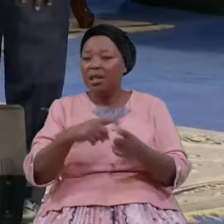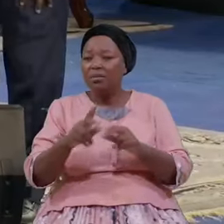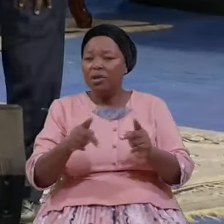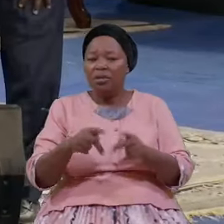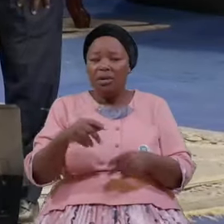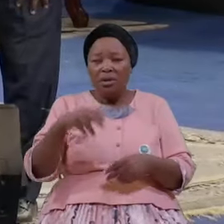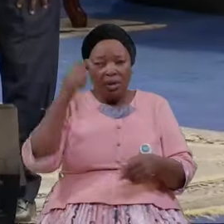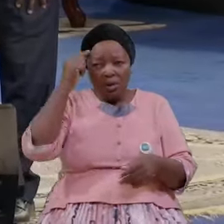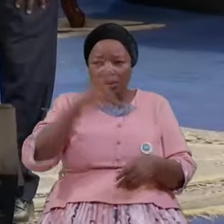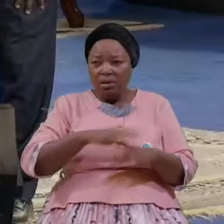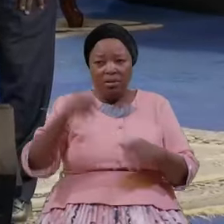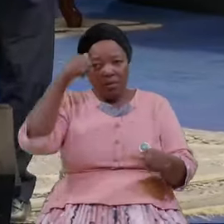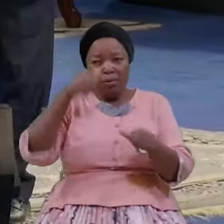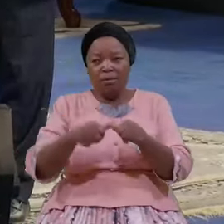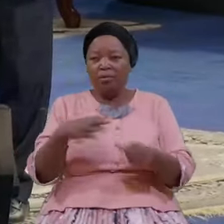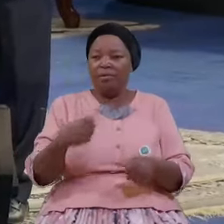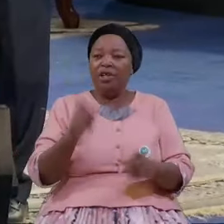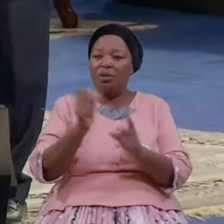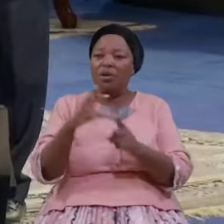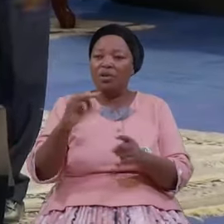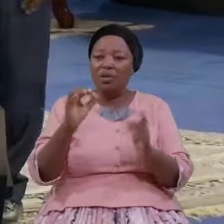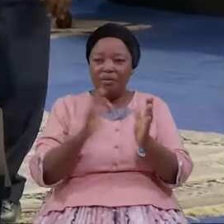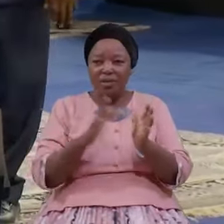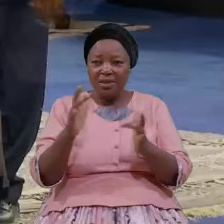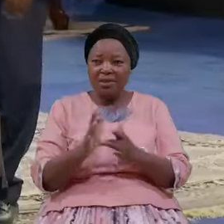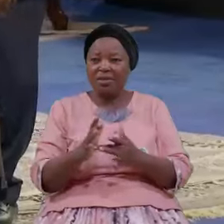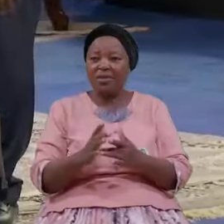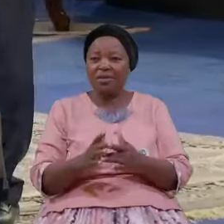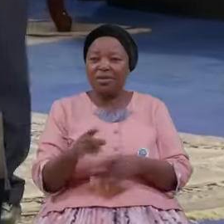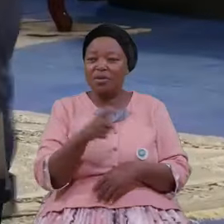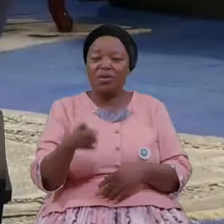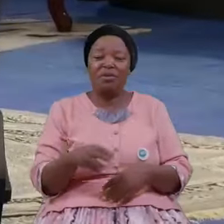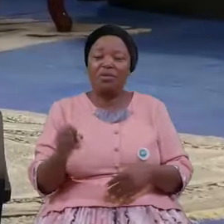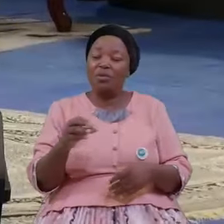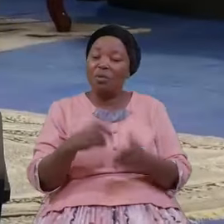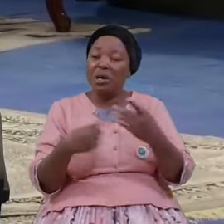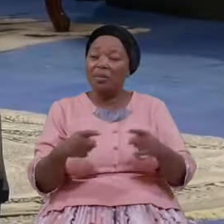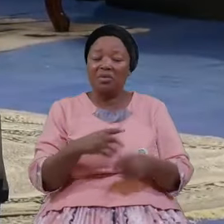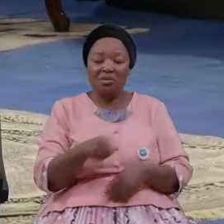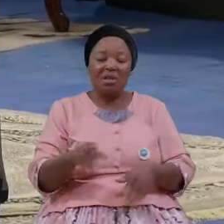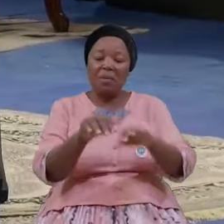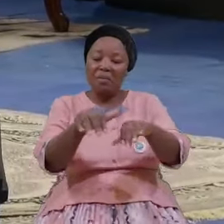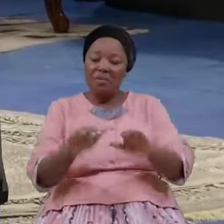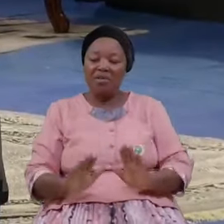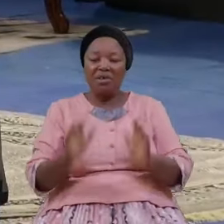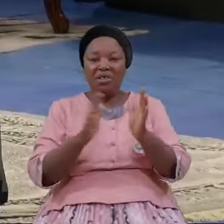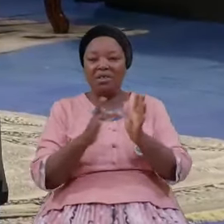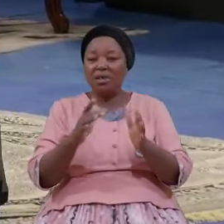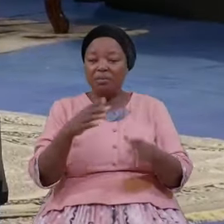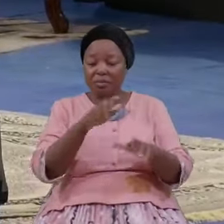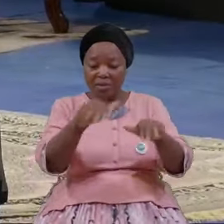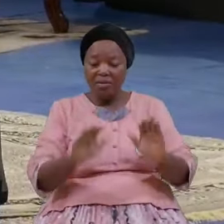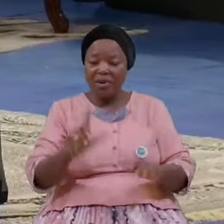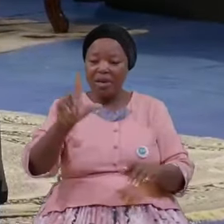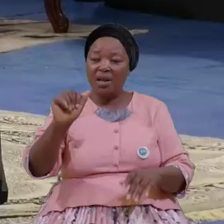the words of Jesus. So they buried him. Whatever has buried you,